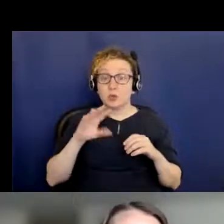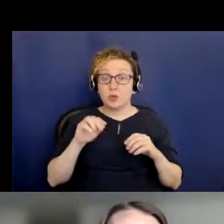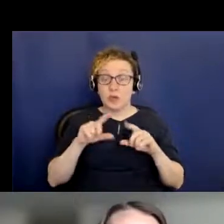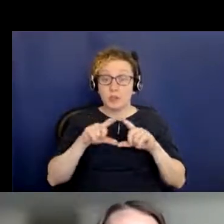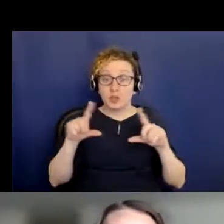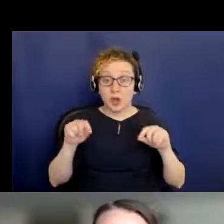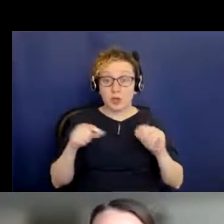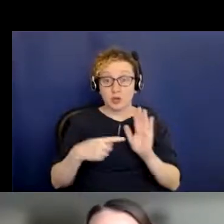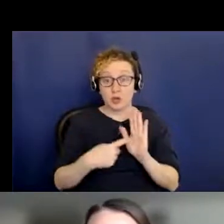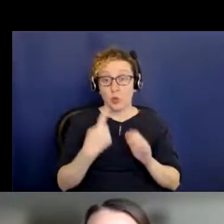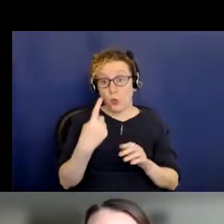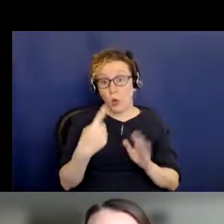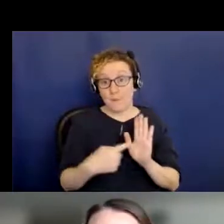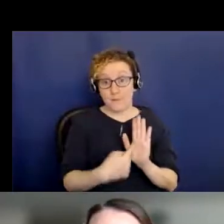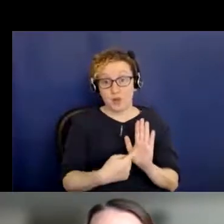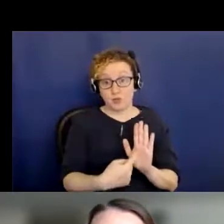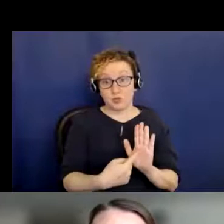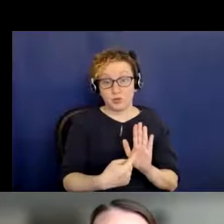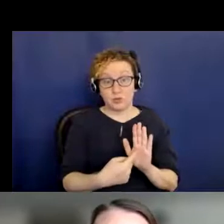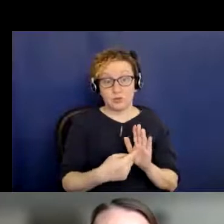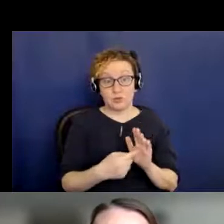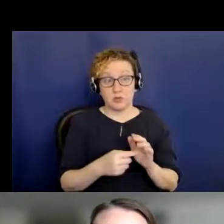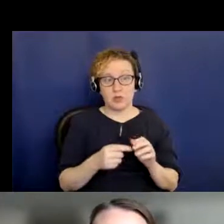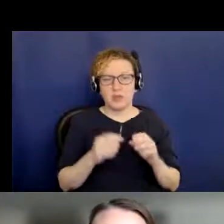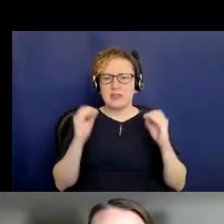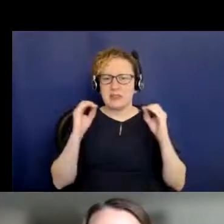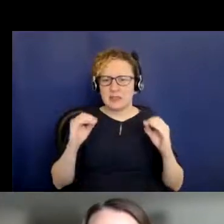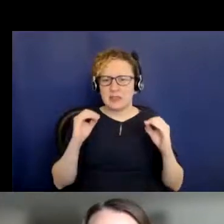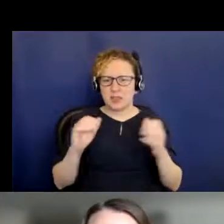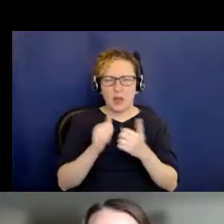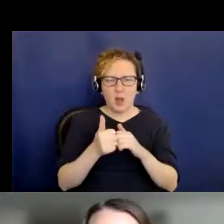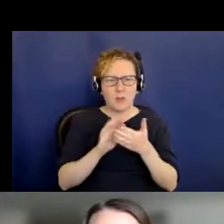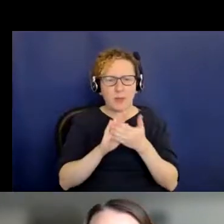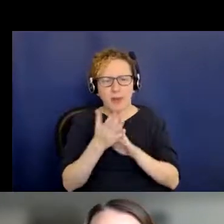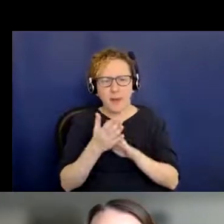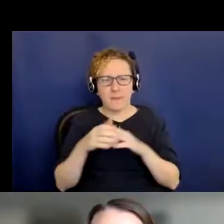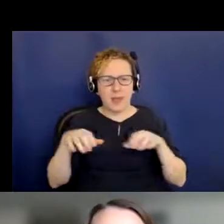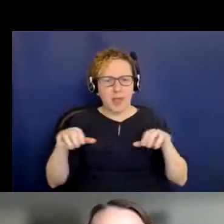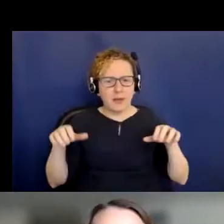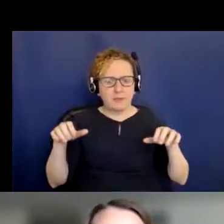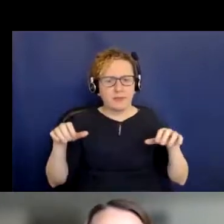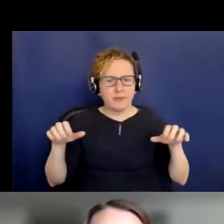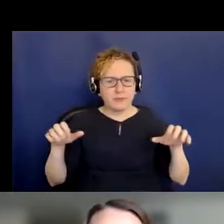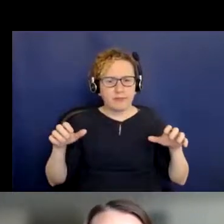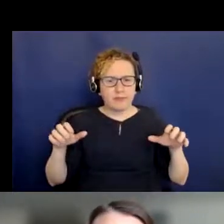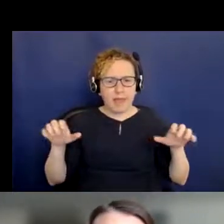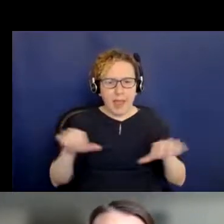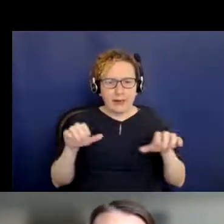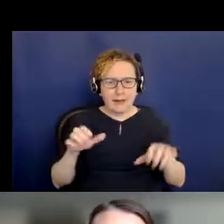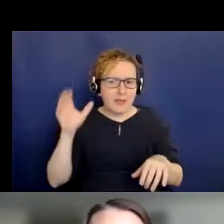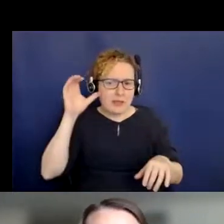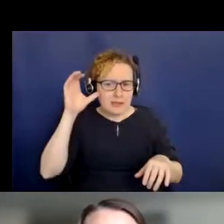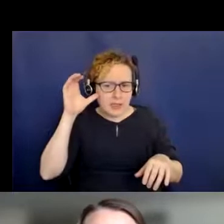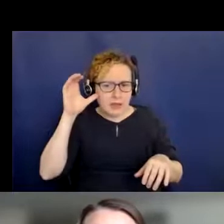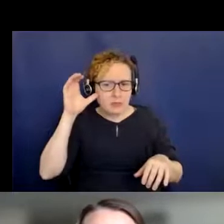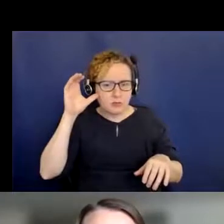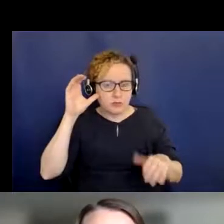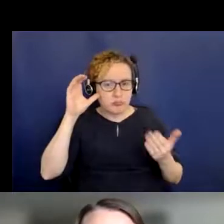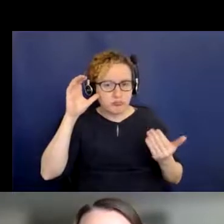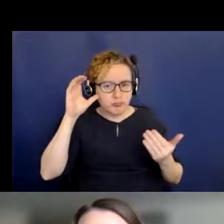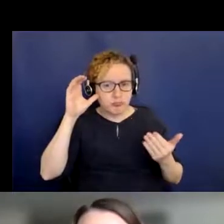of the modules where we're teaching how to become an active listener and to show empathy. And so it